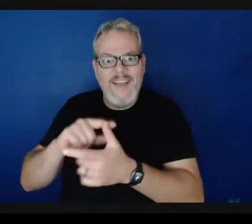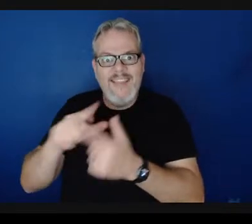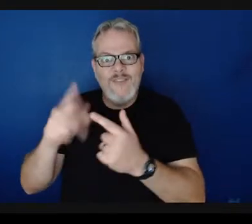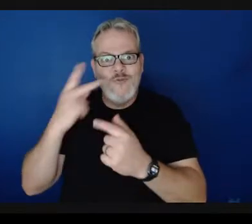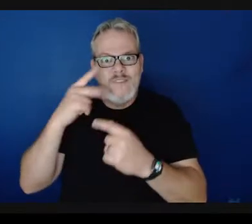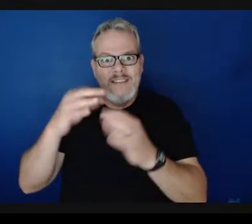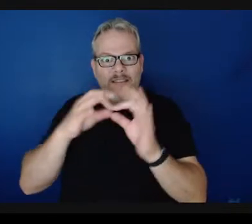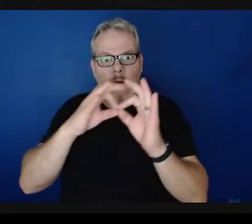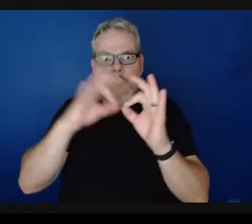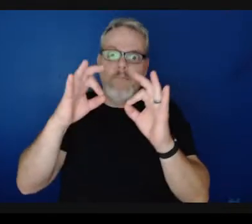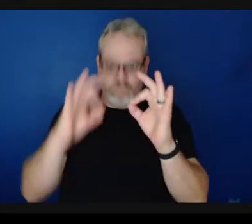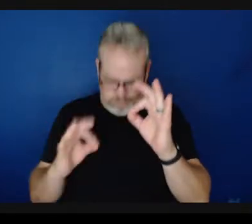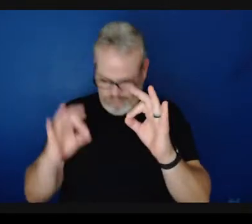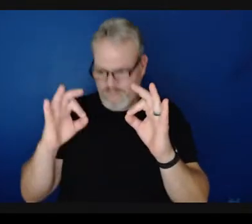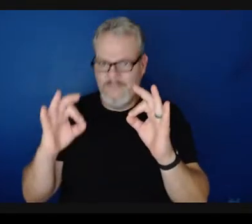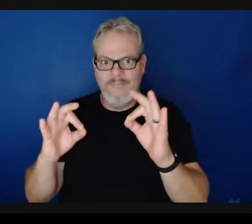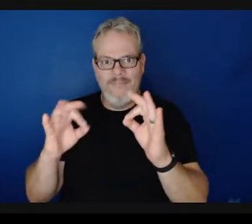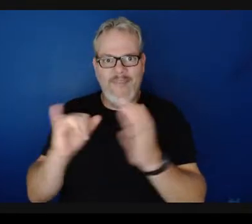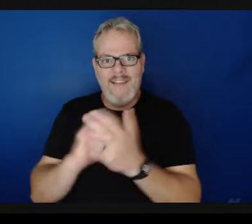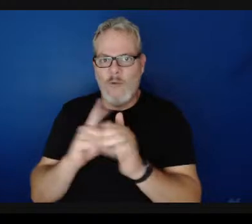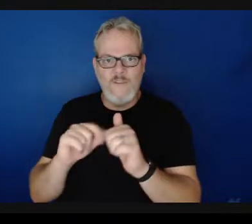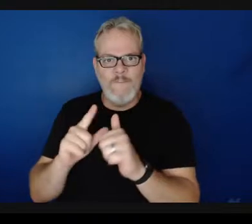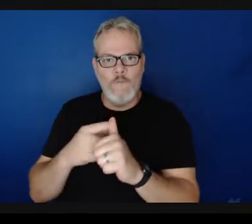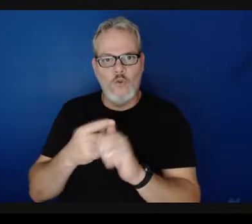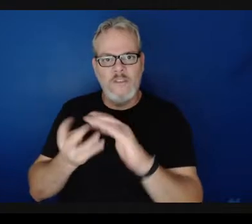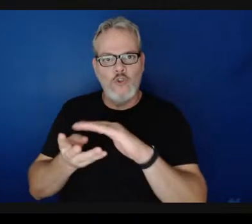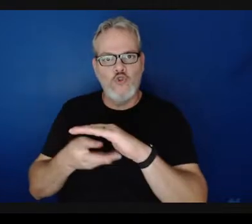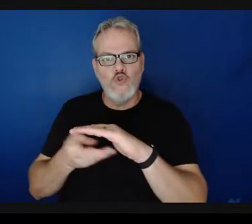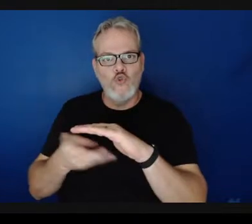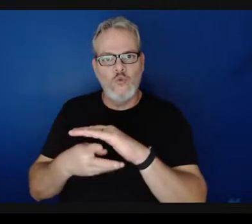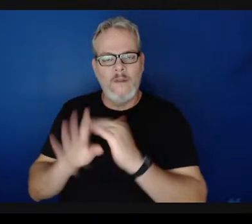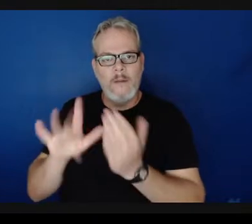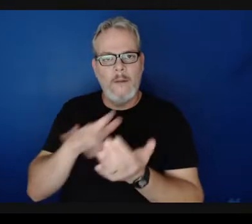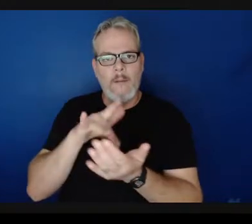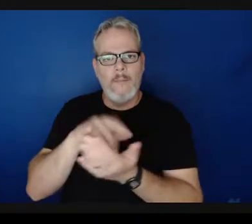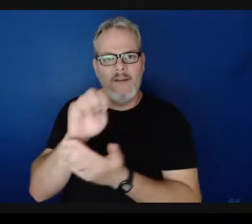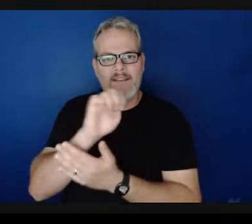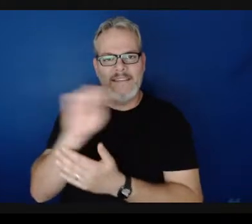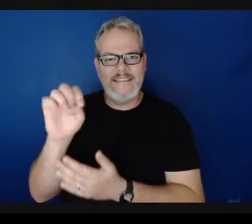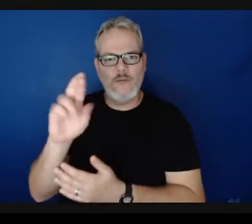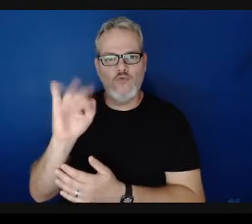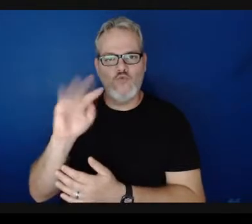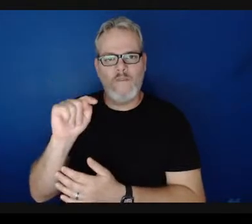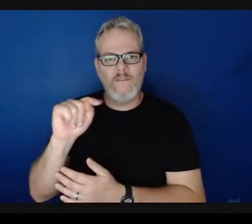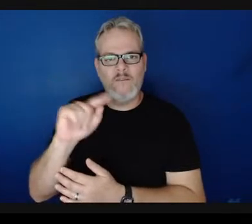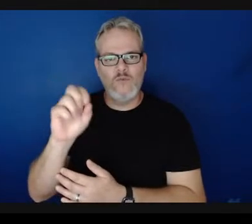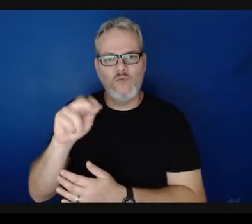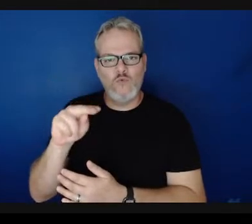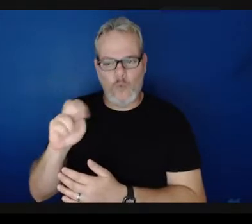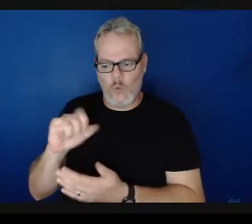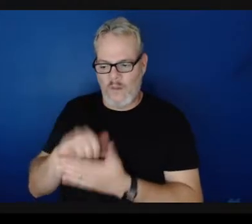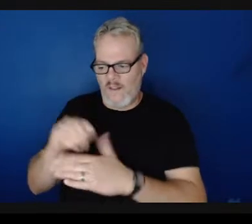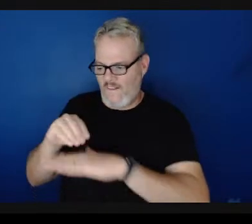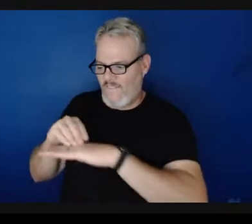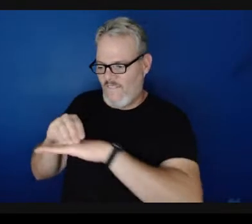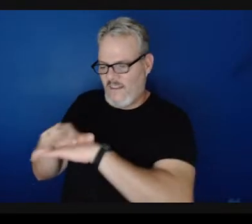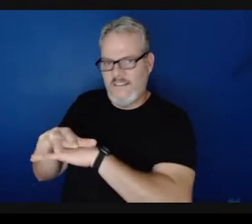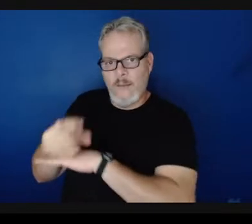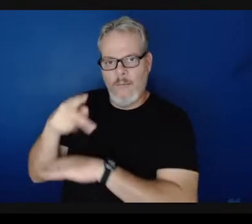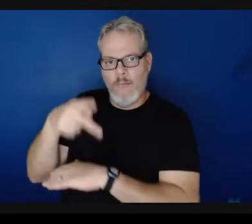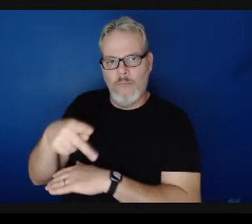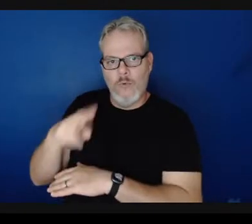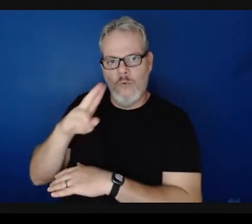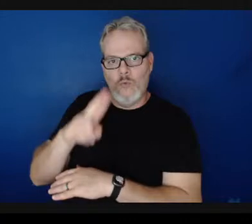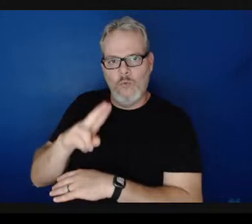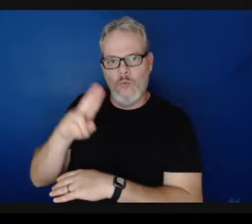first intrusion into the Middle East Rift Zone that affected the Pu'o GPS as well. So in fact, Pu'o GPS is down